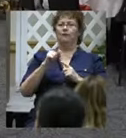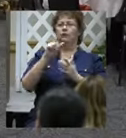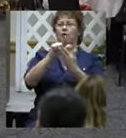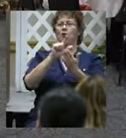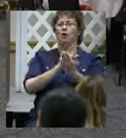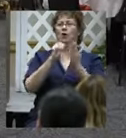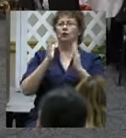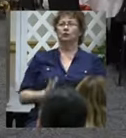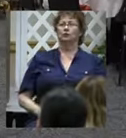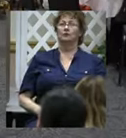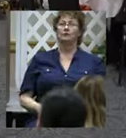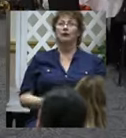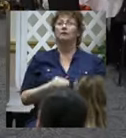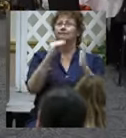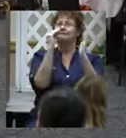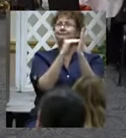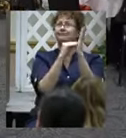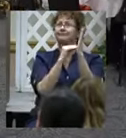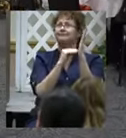Yeah.